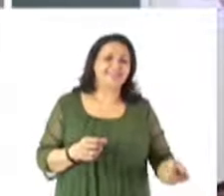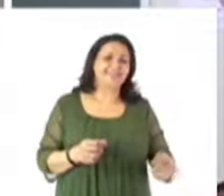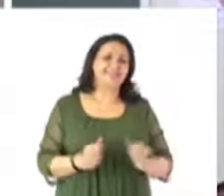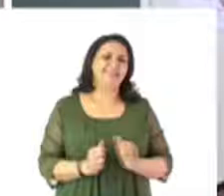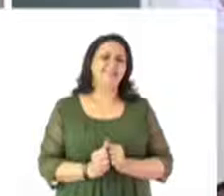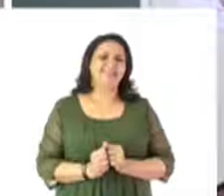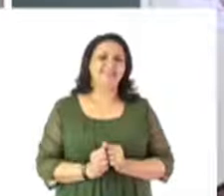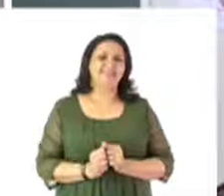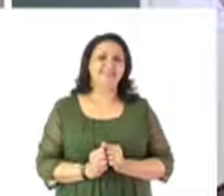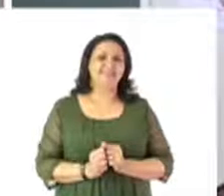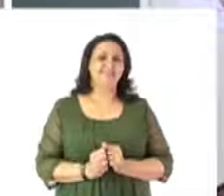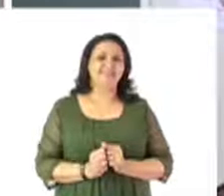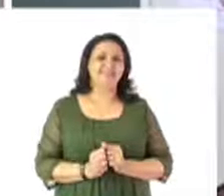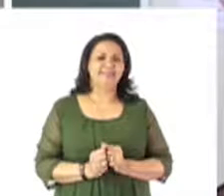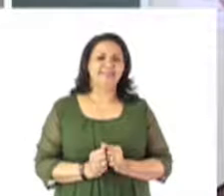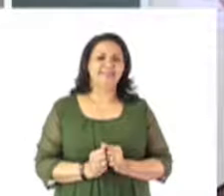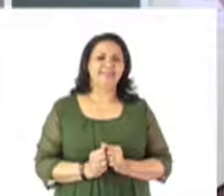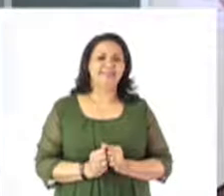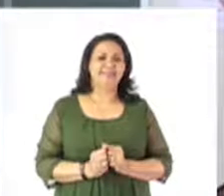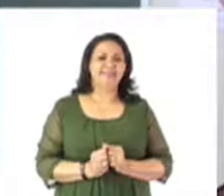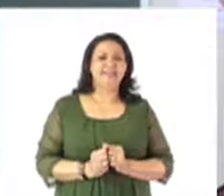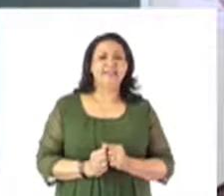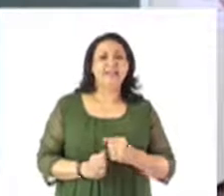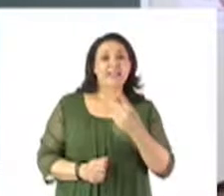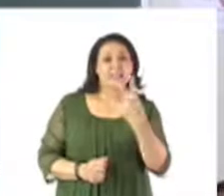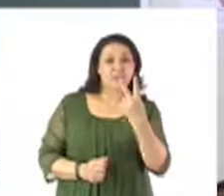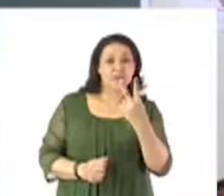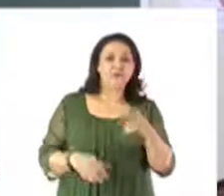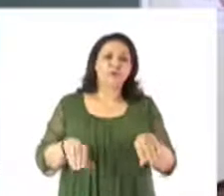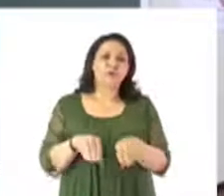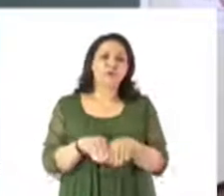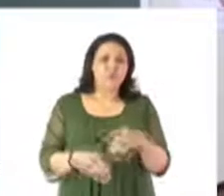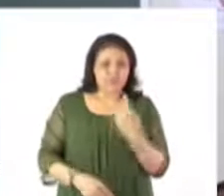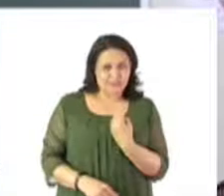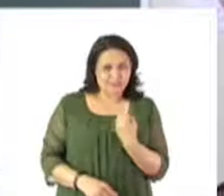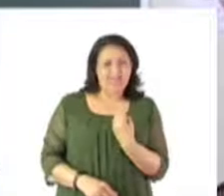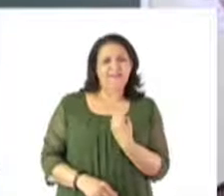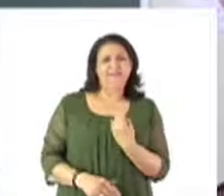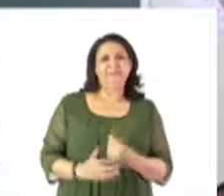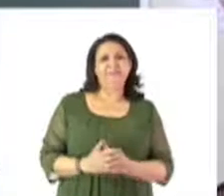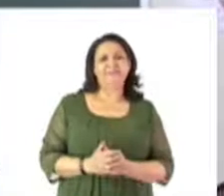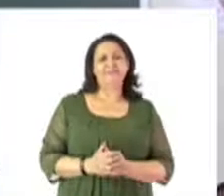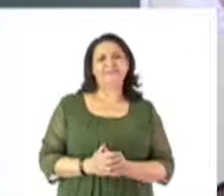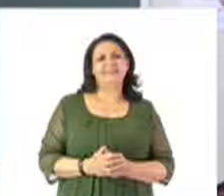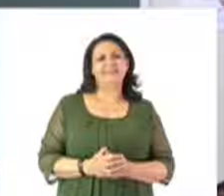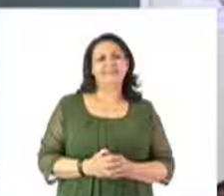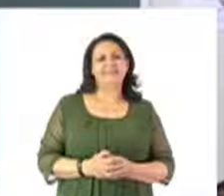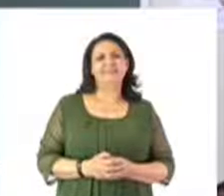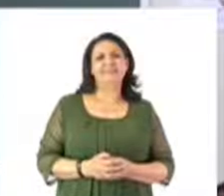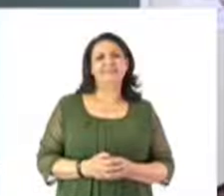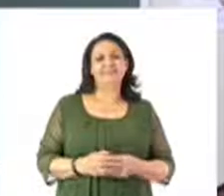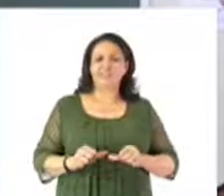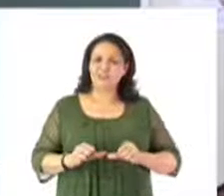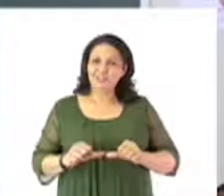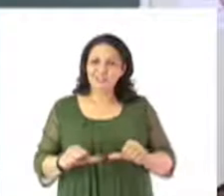Yes. Now I want you to do the other two yourself, and I will give you some time to do it.